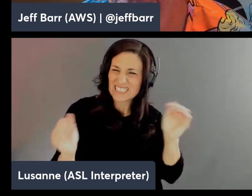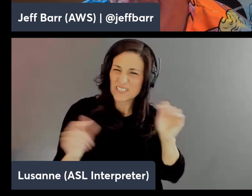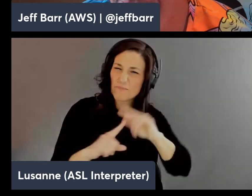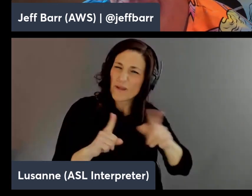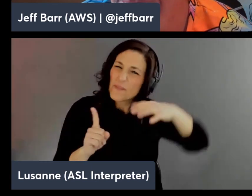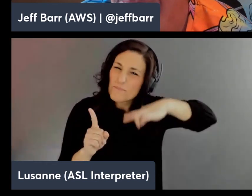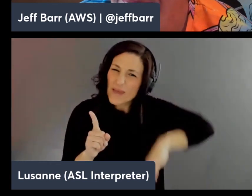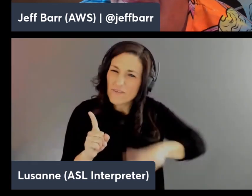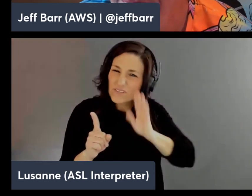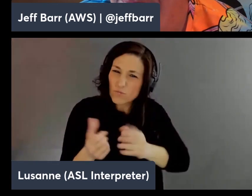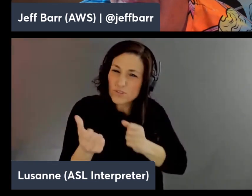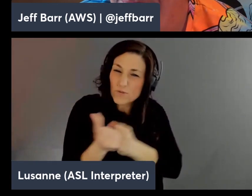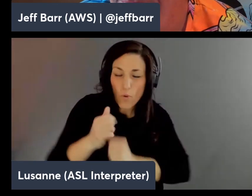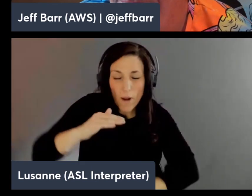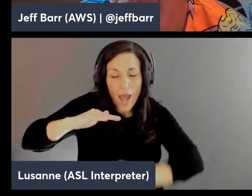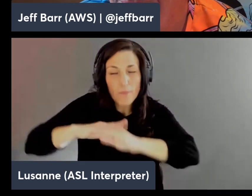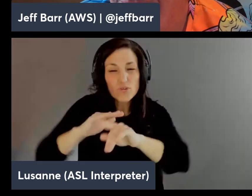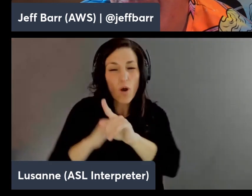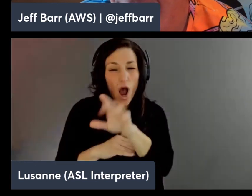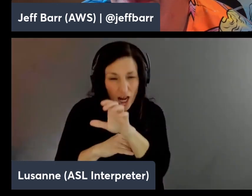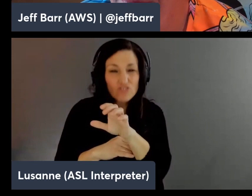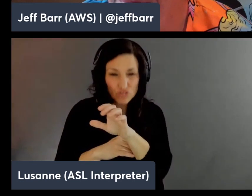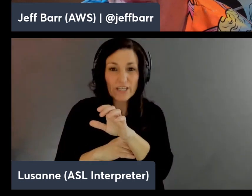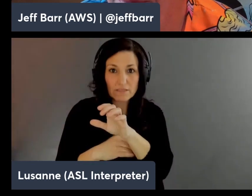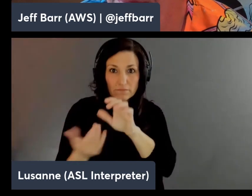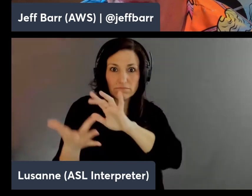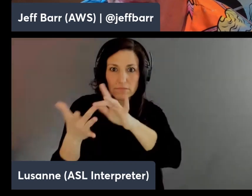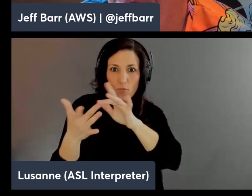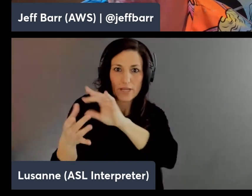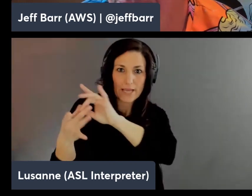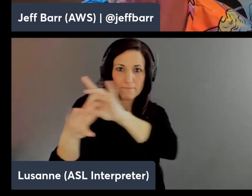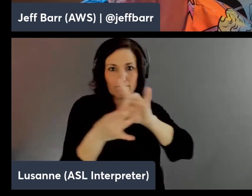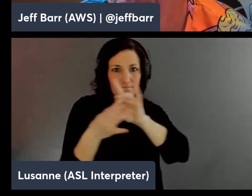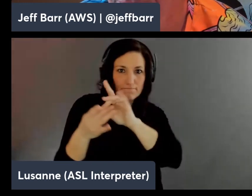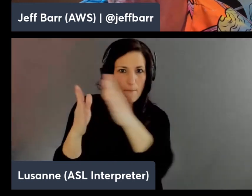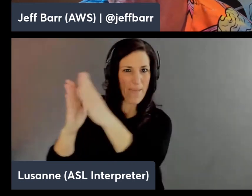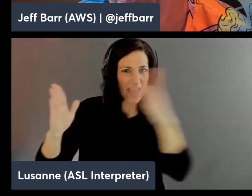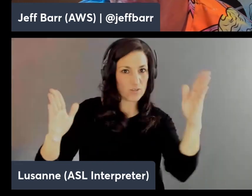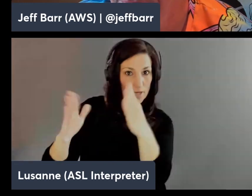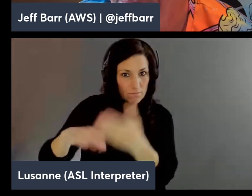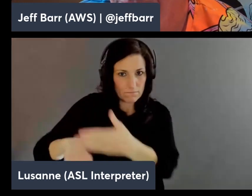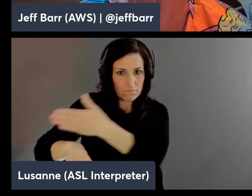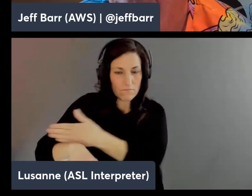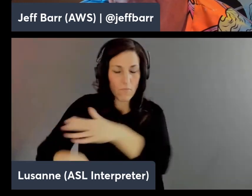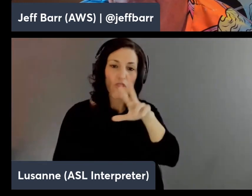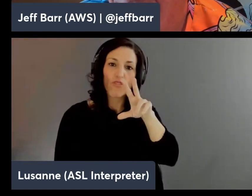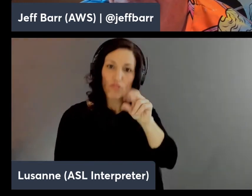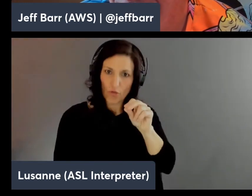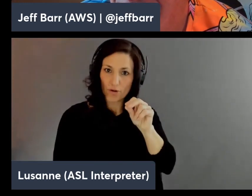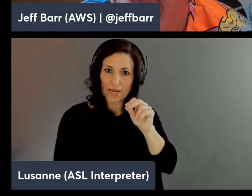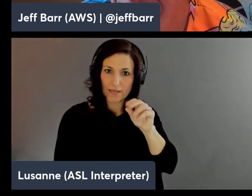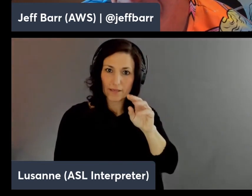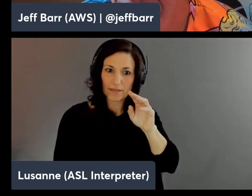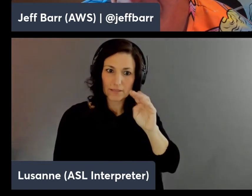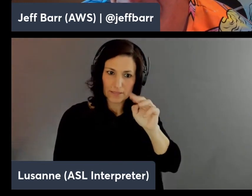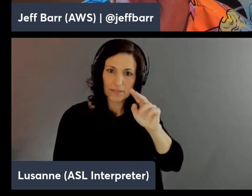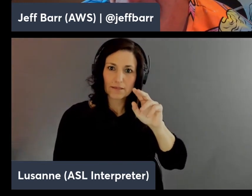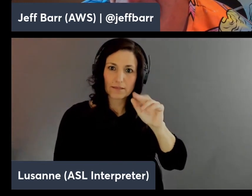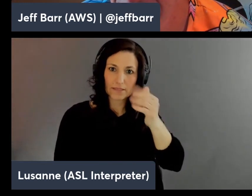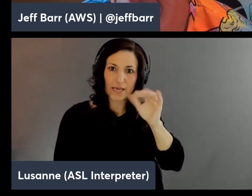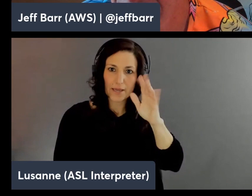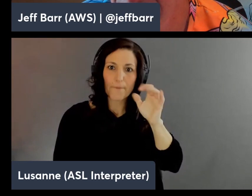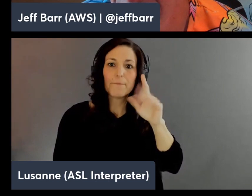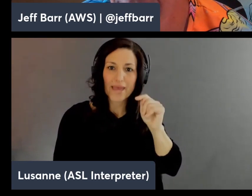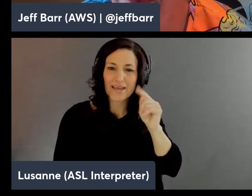it will support up to 100 gig of networking bandwidth, so significant improvement there, 38 gigabit of EBS bandwidth. It is optimized